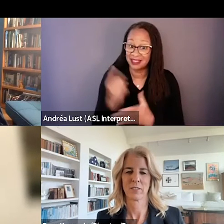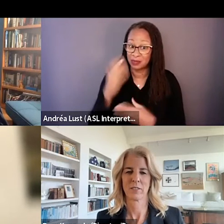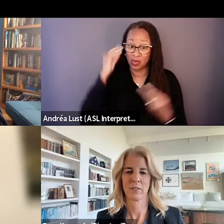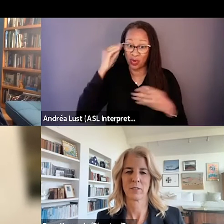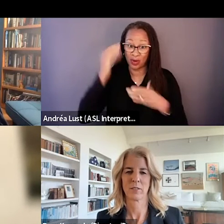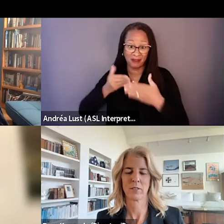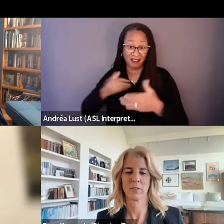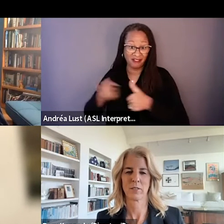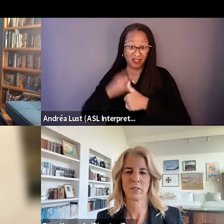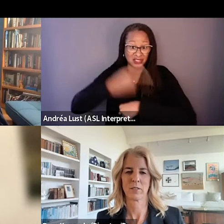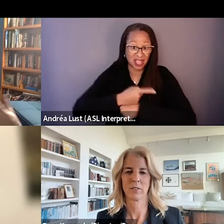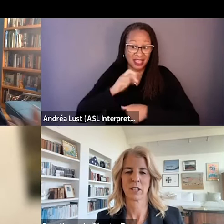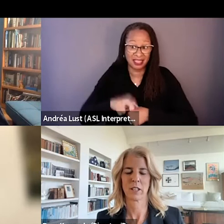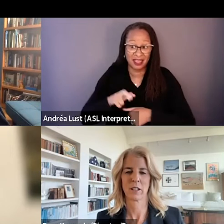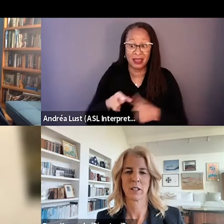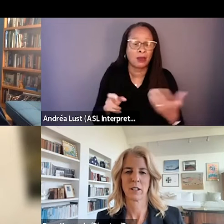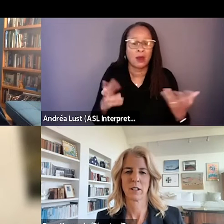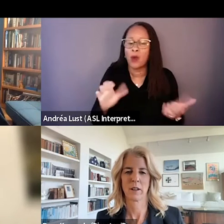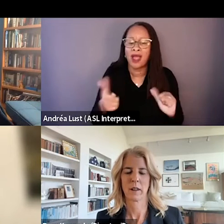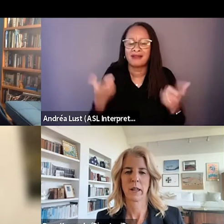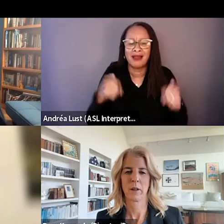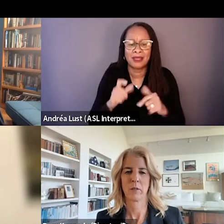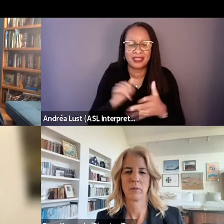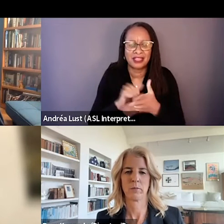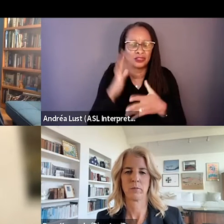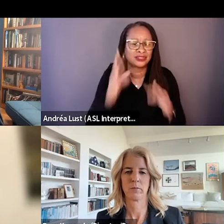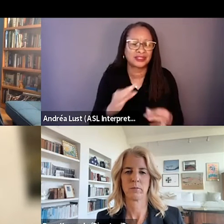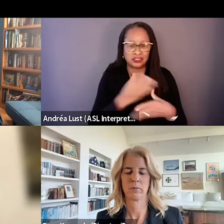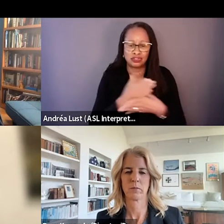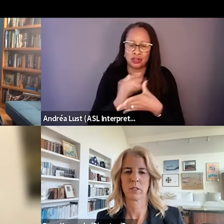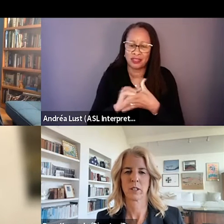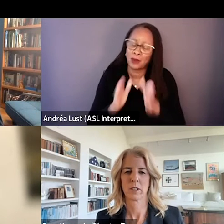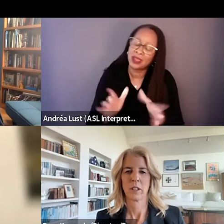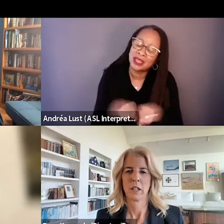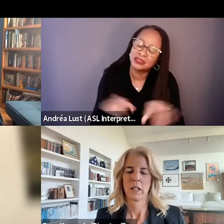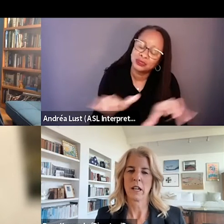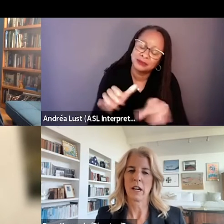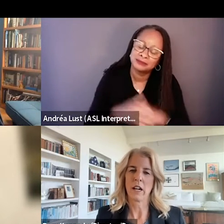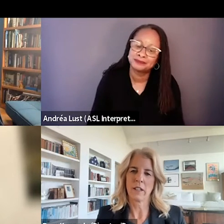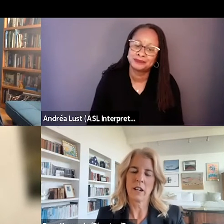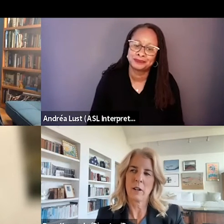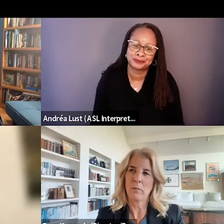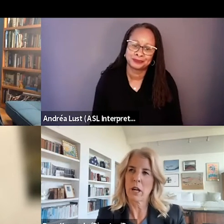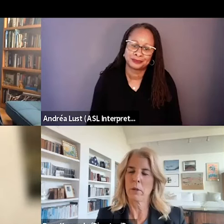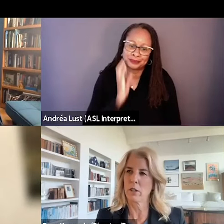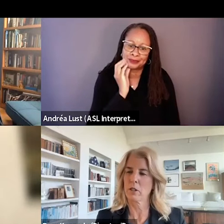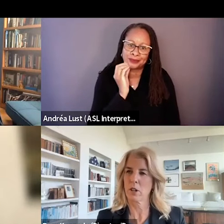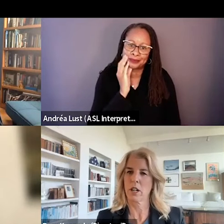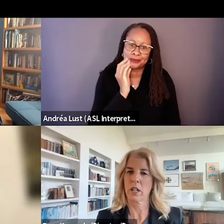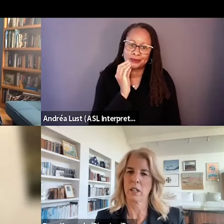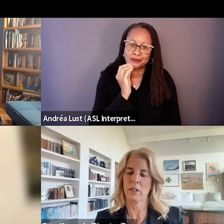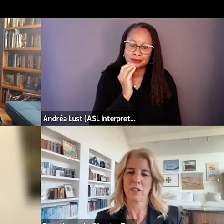of from day one that you would, or how did that come about that you chose to tell it as you did? Yeah, and I mean,